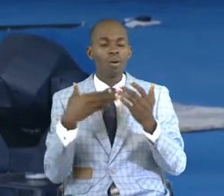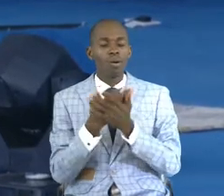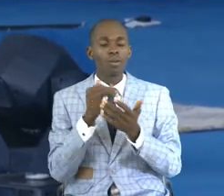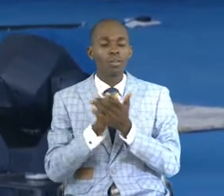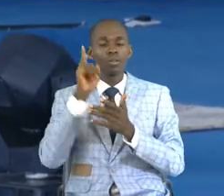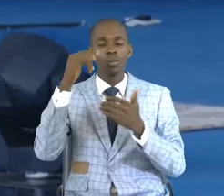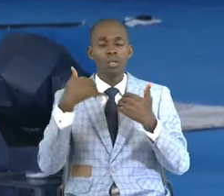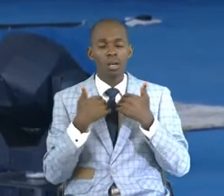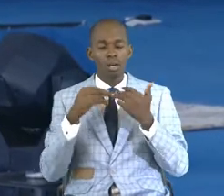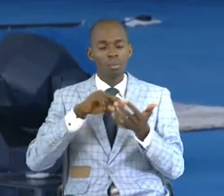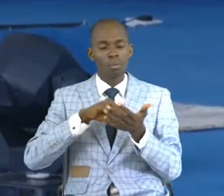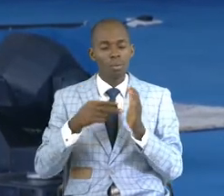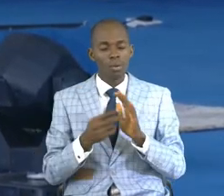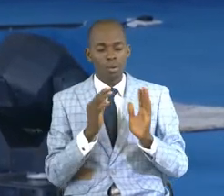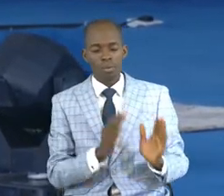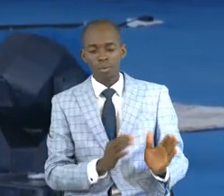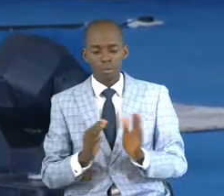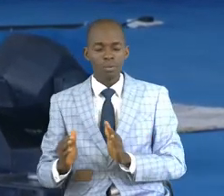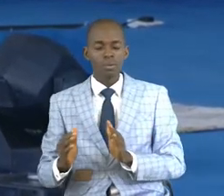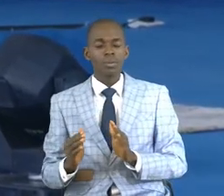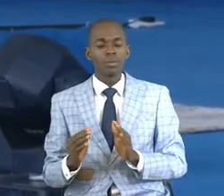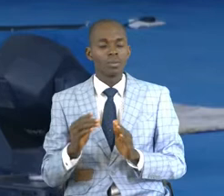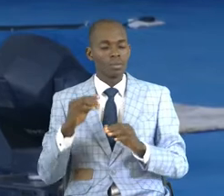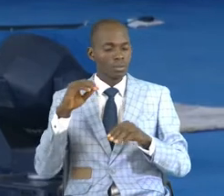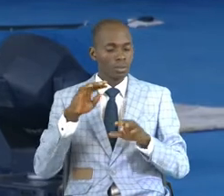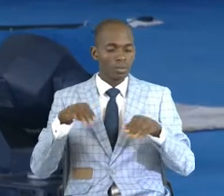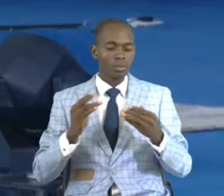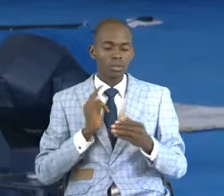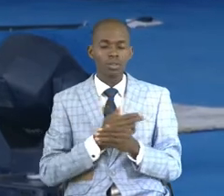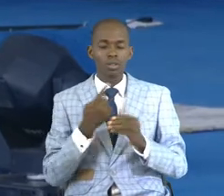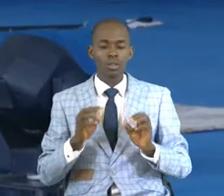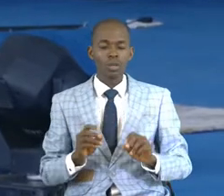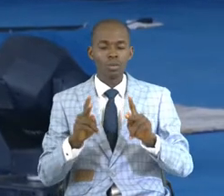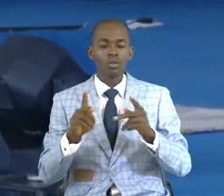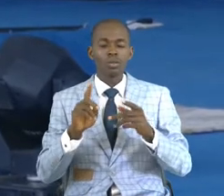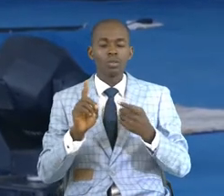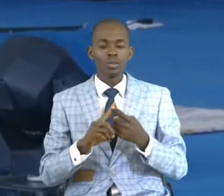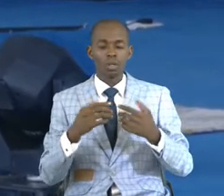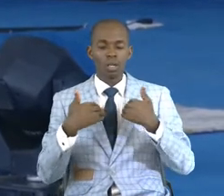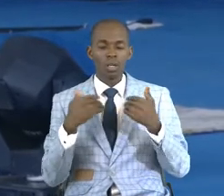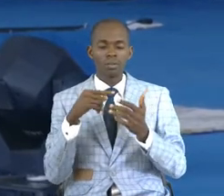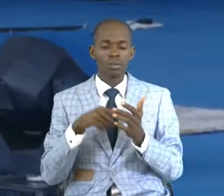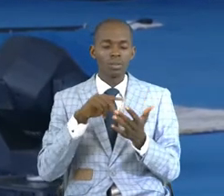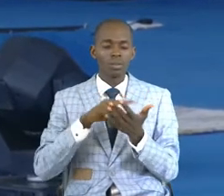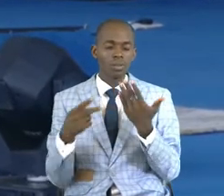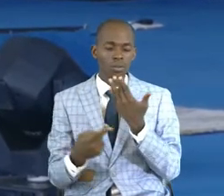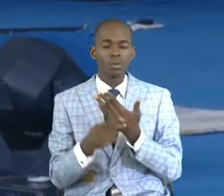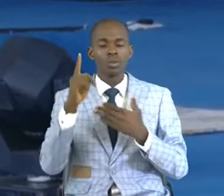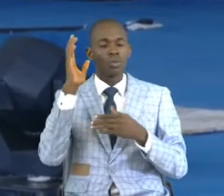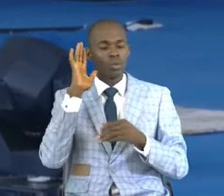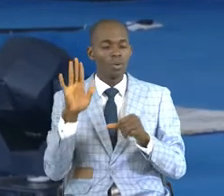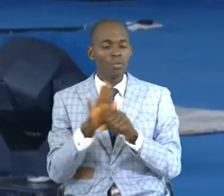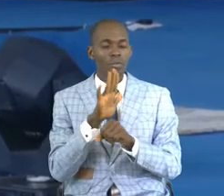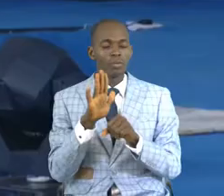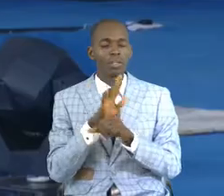in organizing, giving us the privilege to have this retreat, you'll fulfill in every life